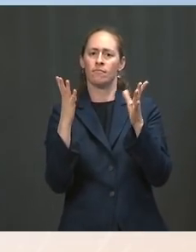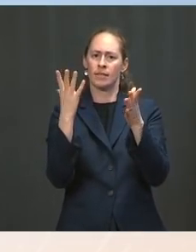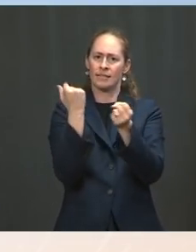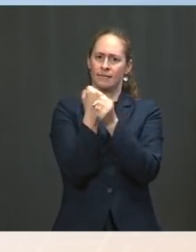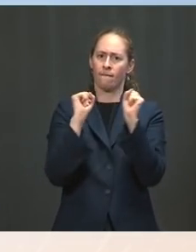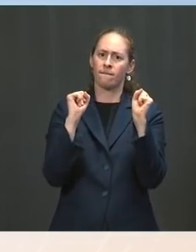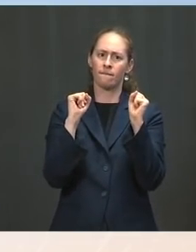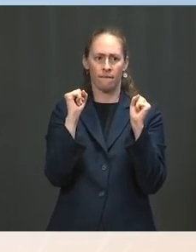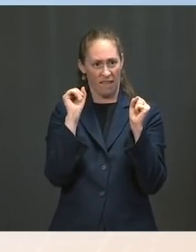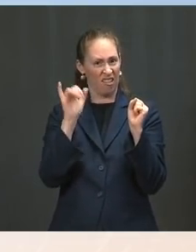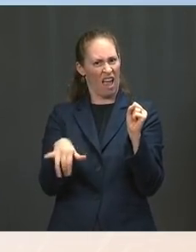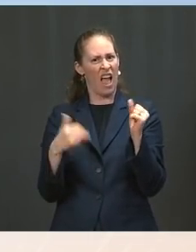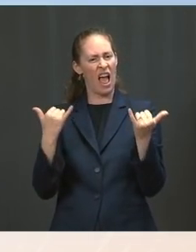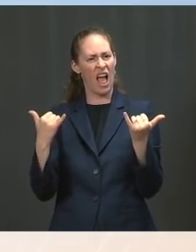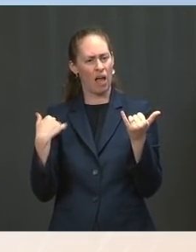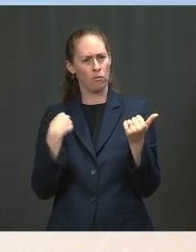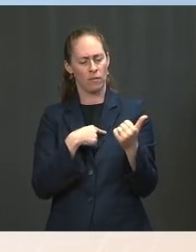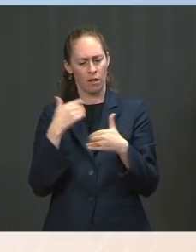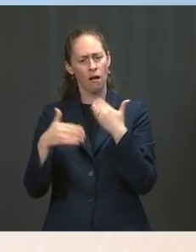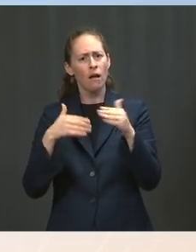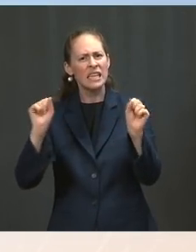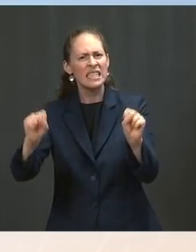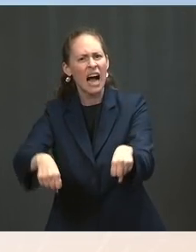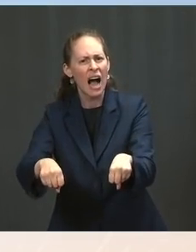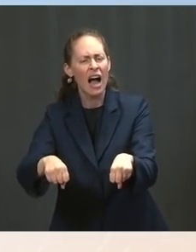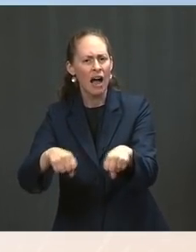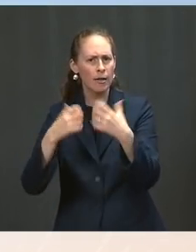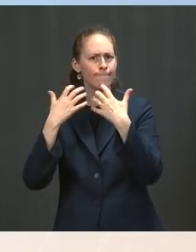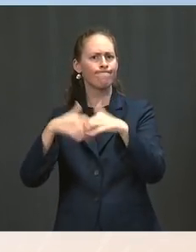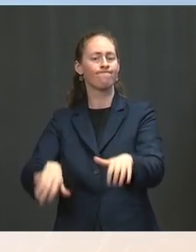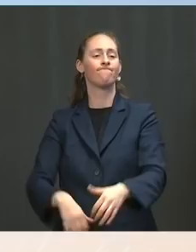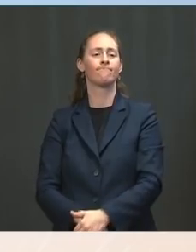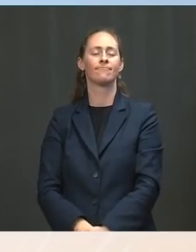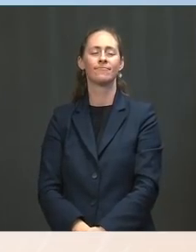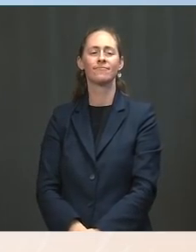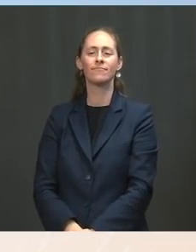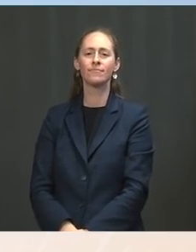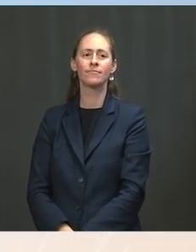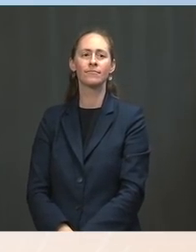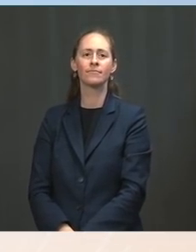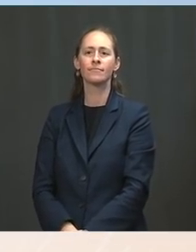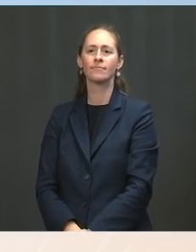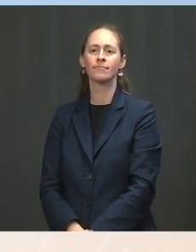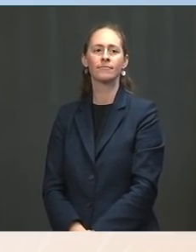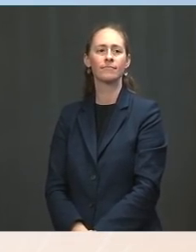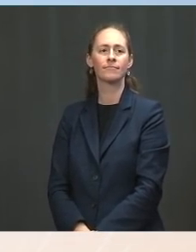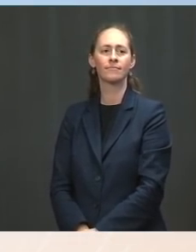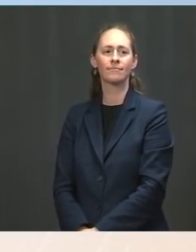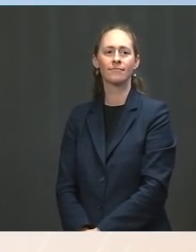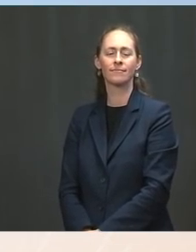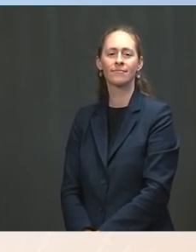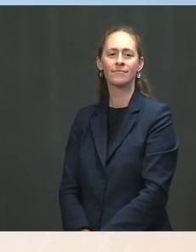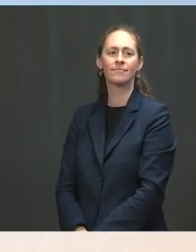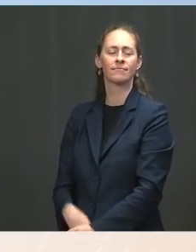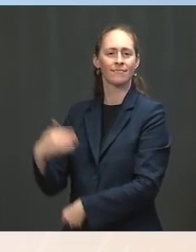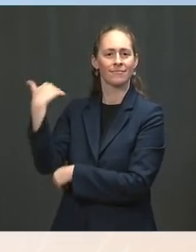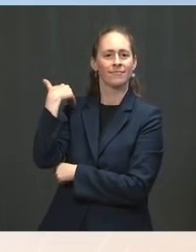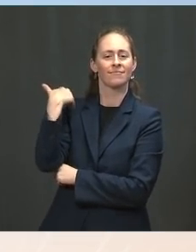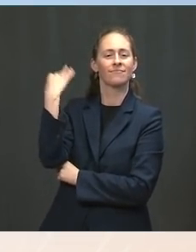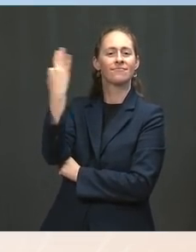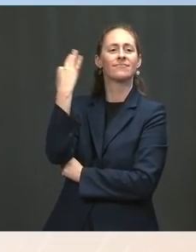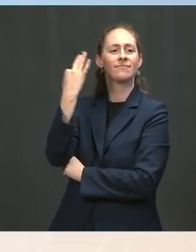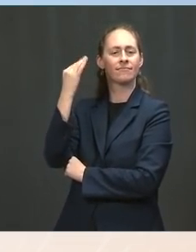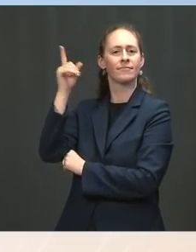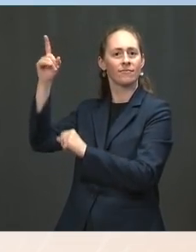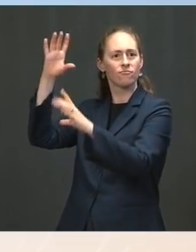what we believe that we can achieve. Thank you, Jake. So Friday, the president said that we got rid of al-Qaeda